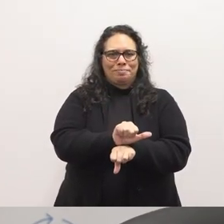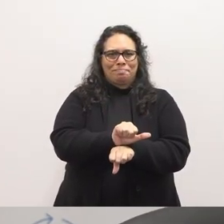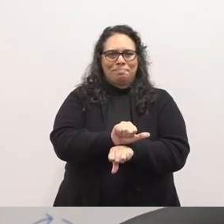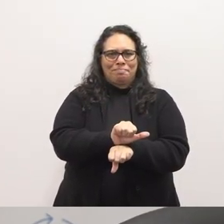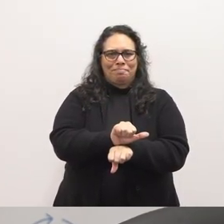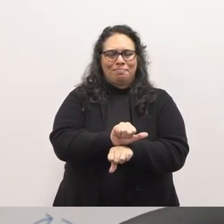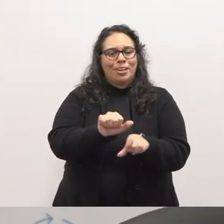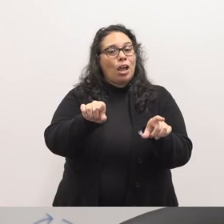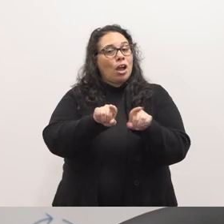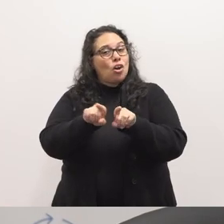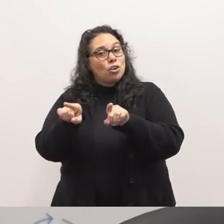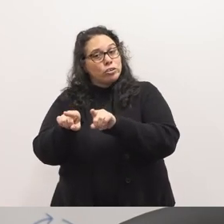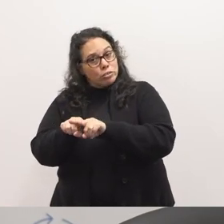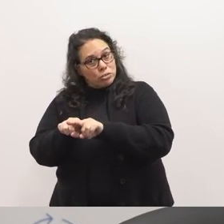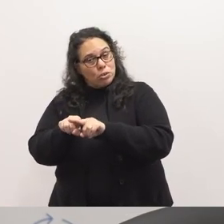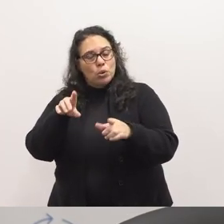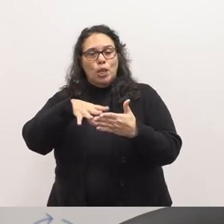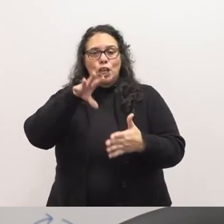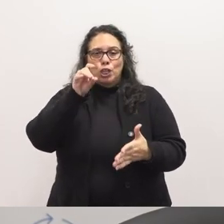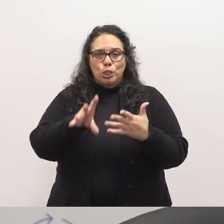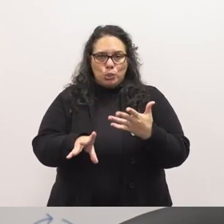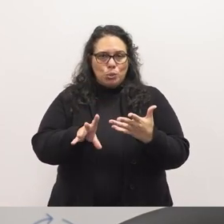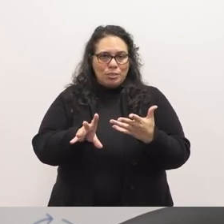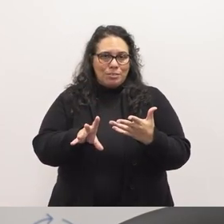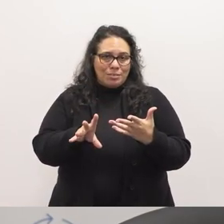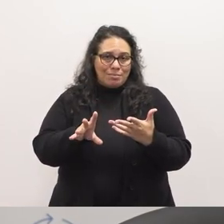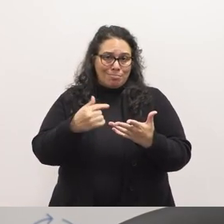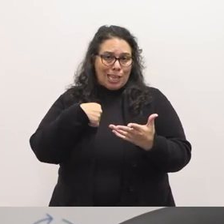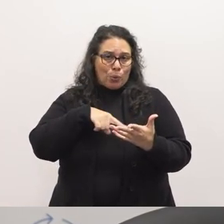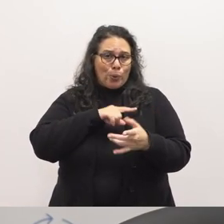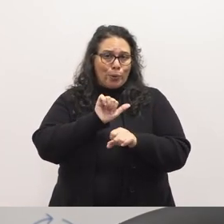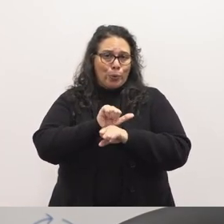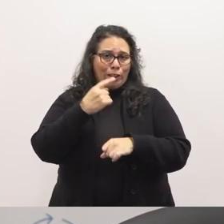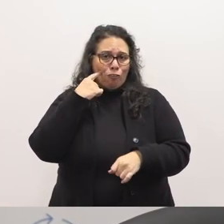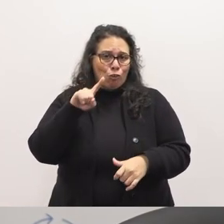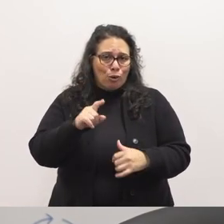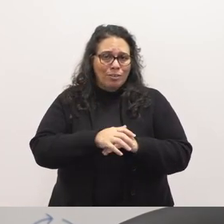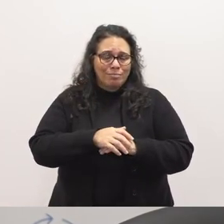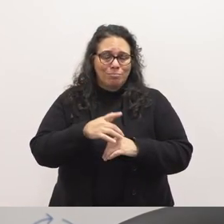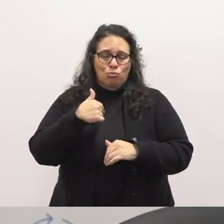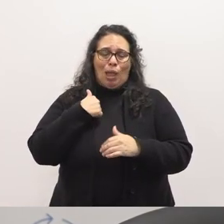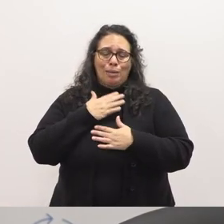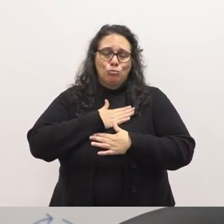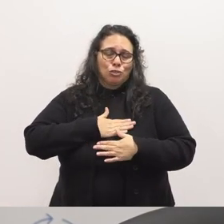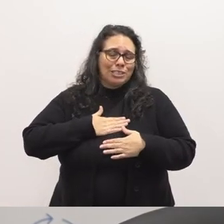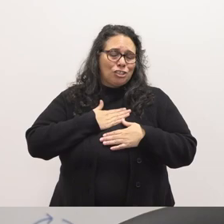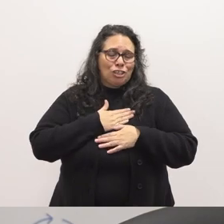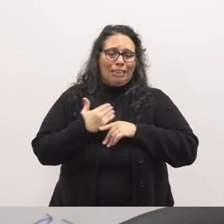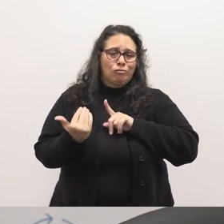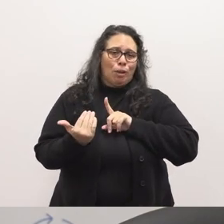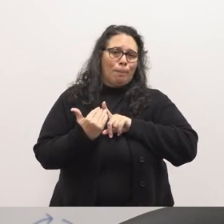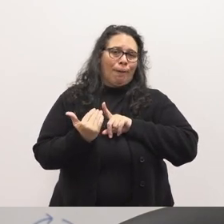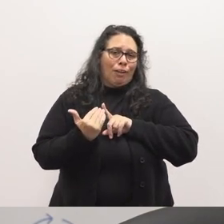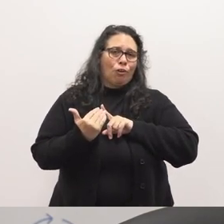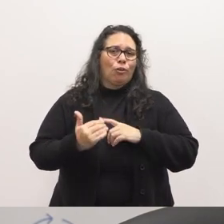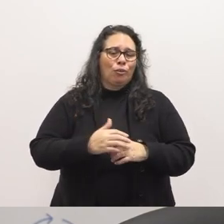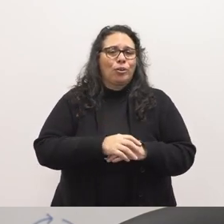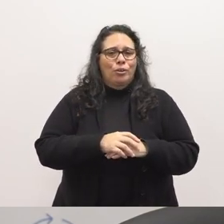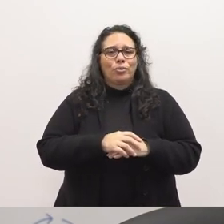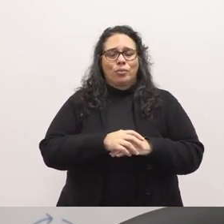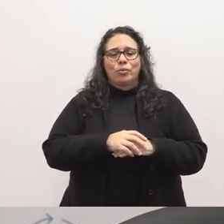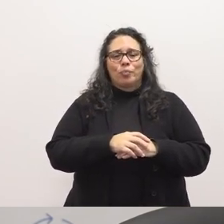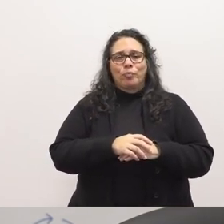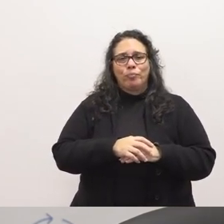also the students that we're working for. So I appreciate that reminder for us, and